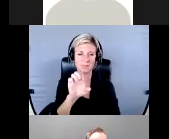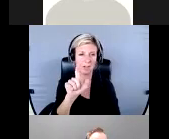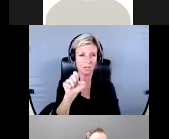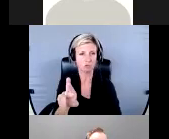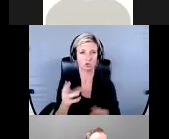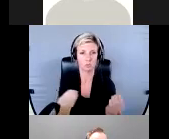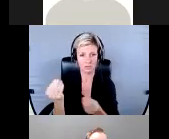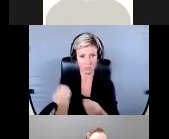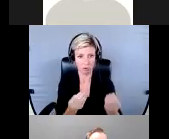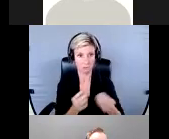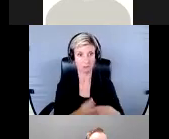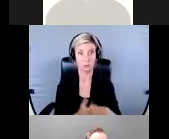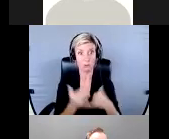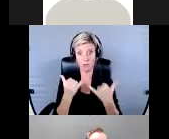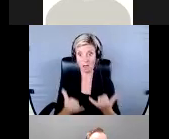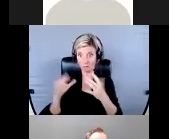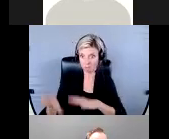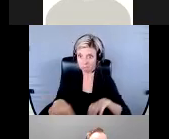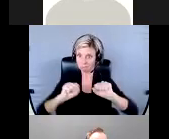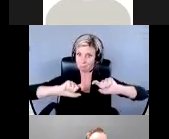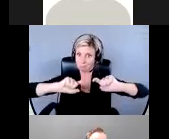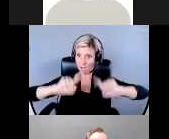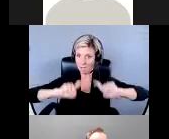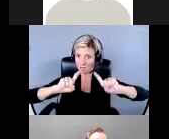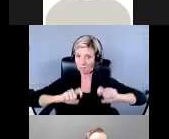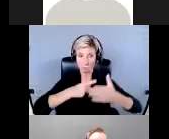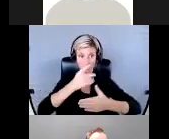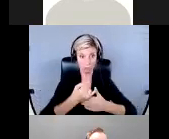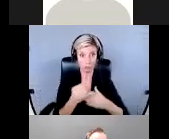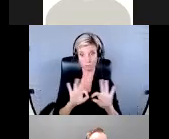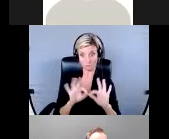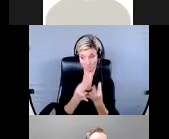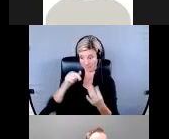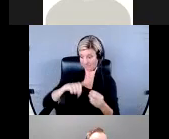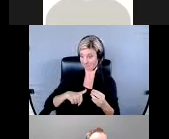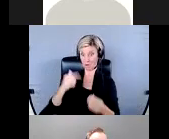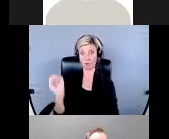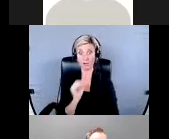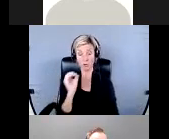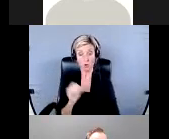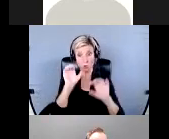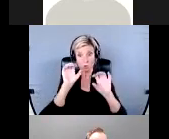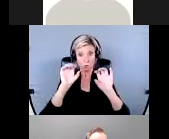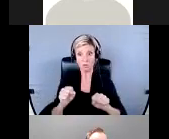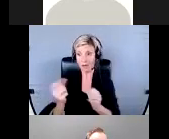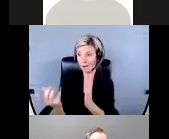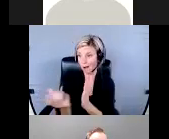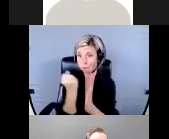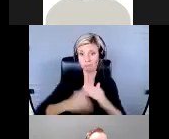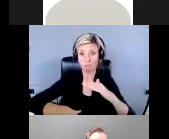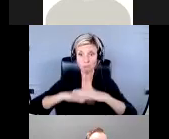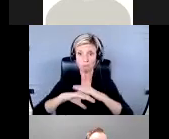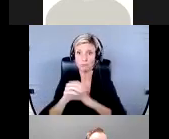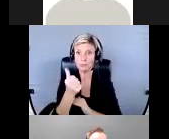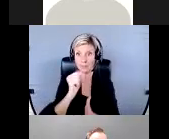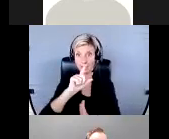families in Ontario are allowed to have 10 hours per family at no cost. There's